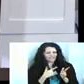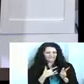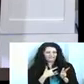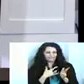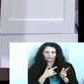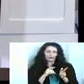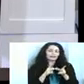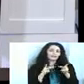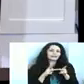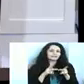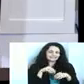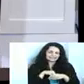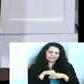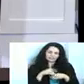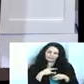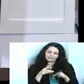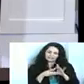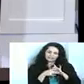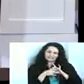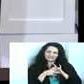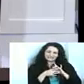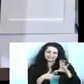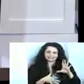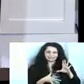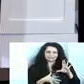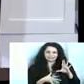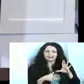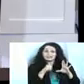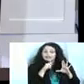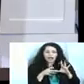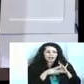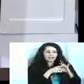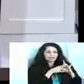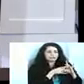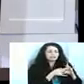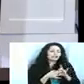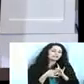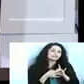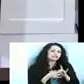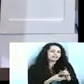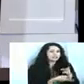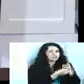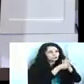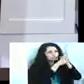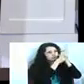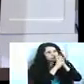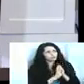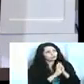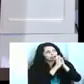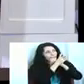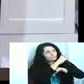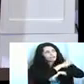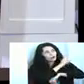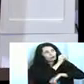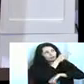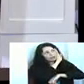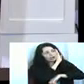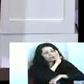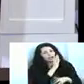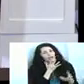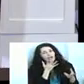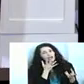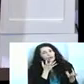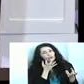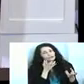disconnected, where you feel as if you're not connected to this source of the power of God, I want you to hear